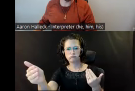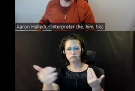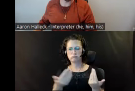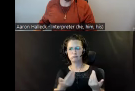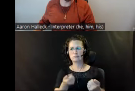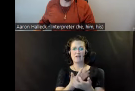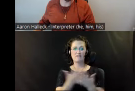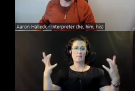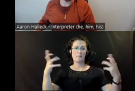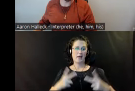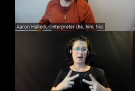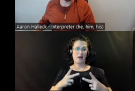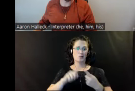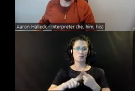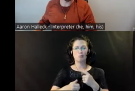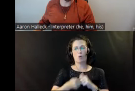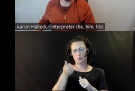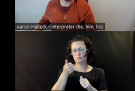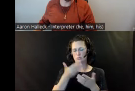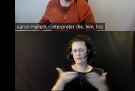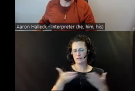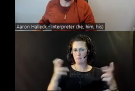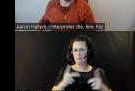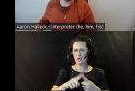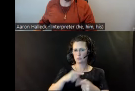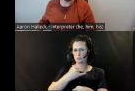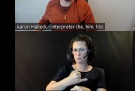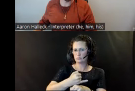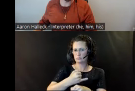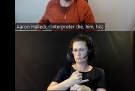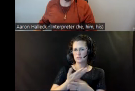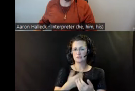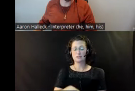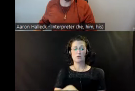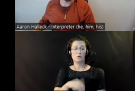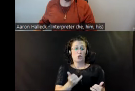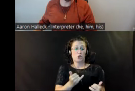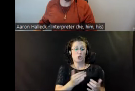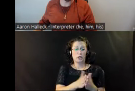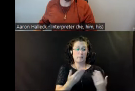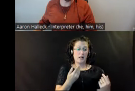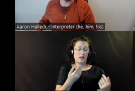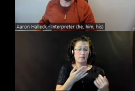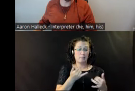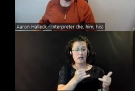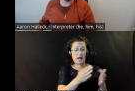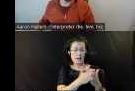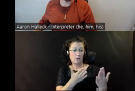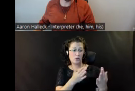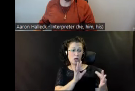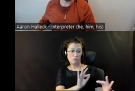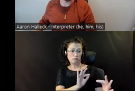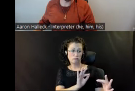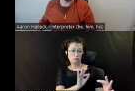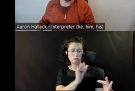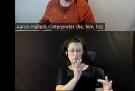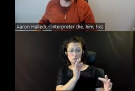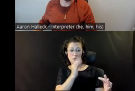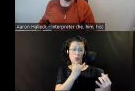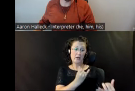does that mean? And I don't know how long we're going to be able to utilize that playbook. It might be a year, 2 years, but we have to stay nimble. We have to